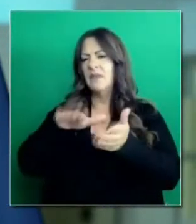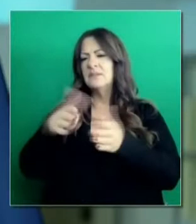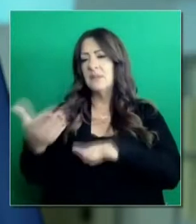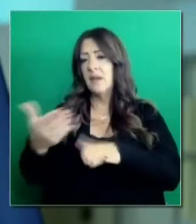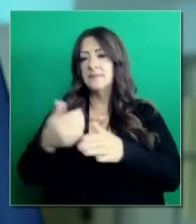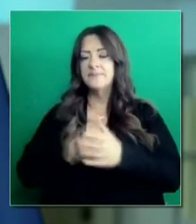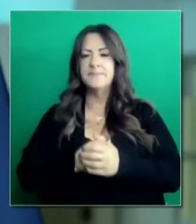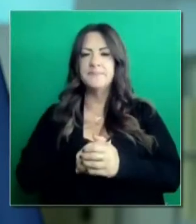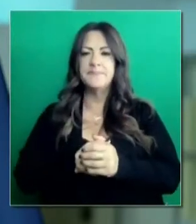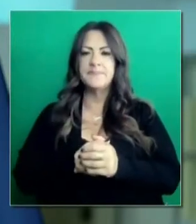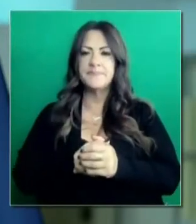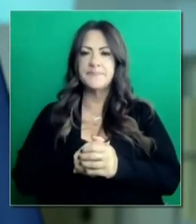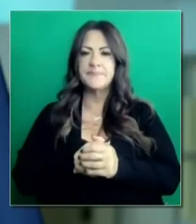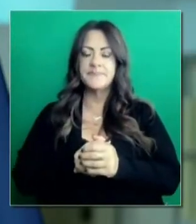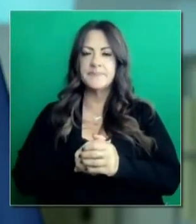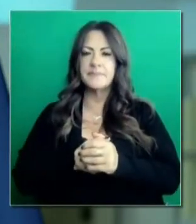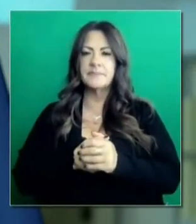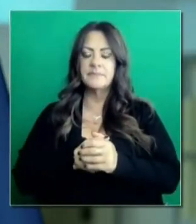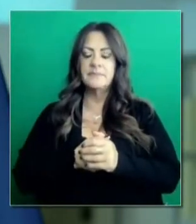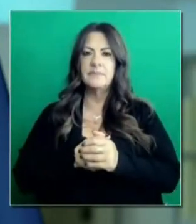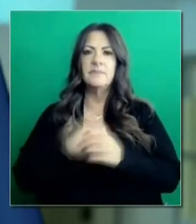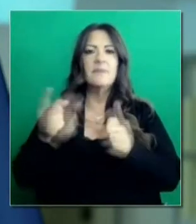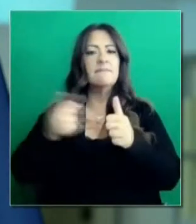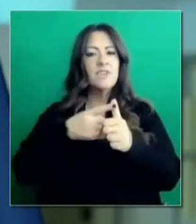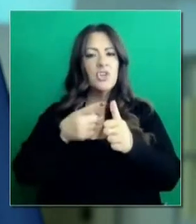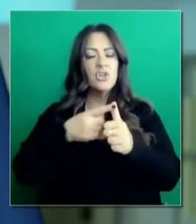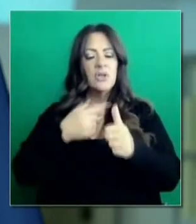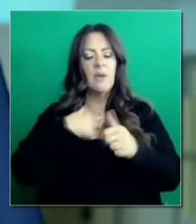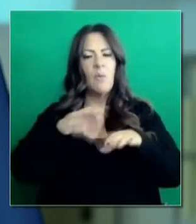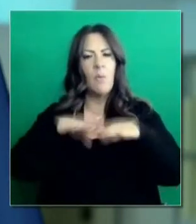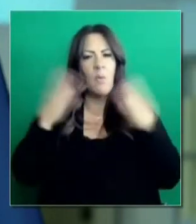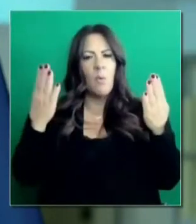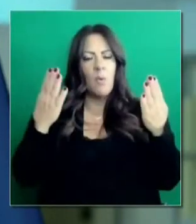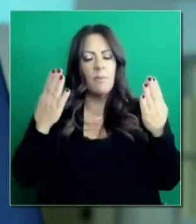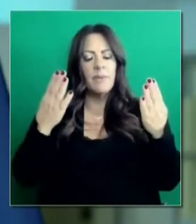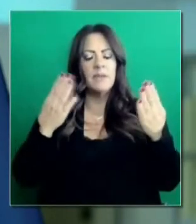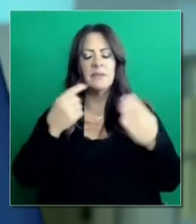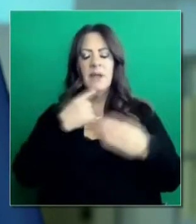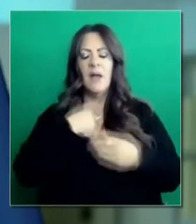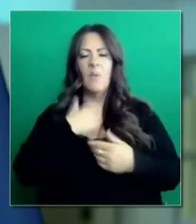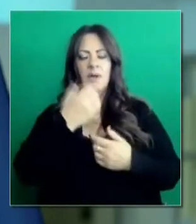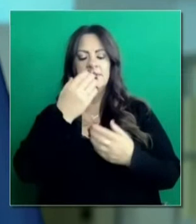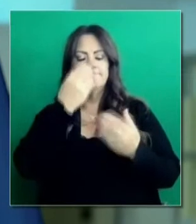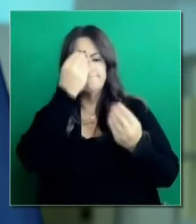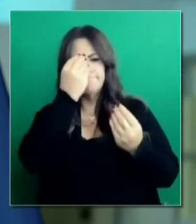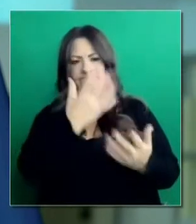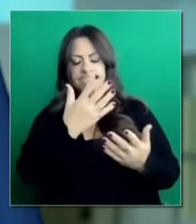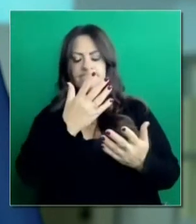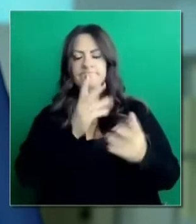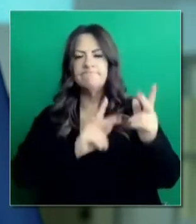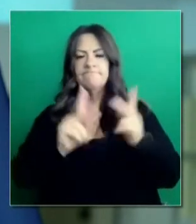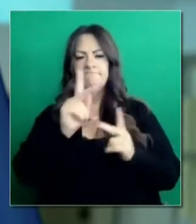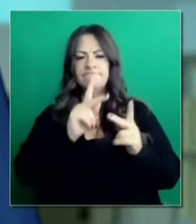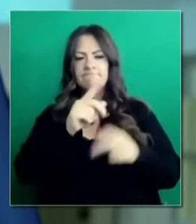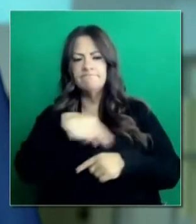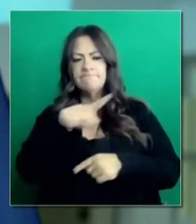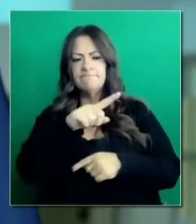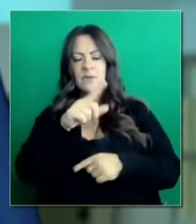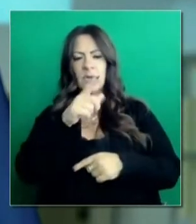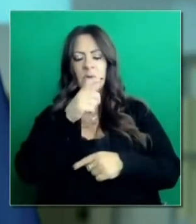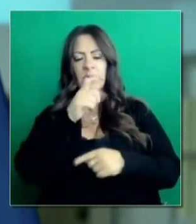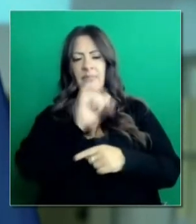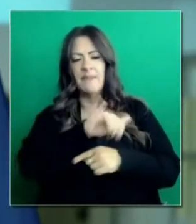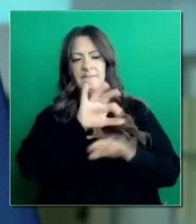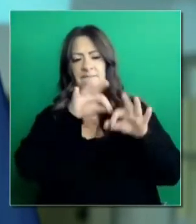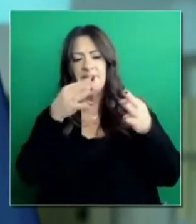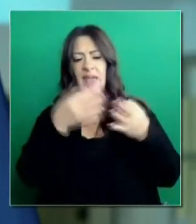Let me begin by just sharing condolences with the individuals, loved ones who life was lost in Placer. We are aware of the